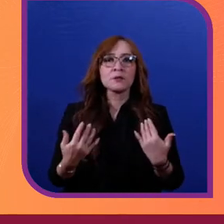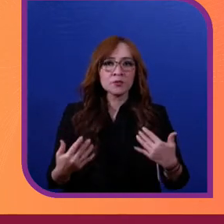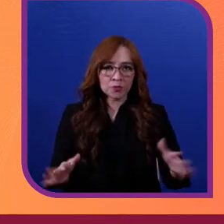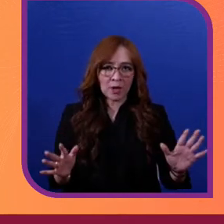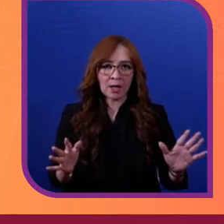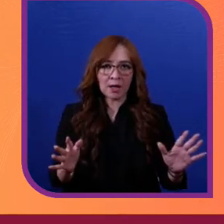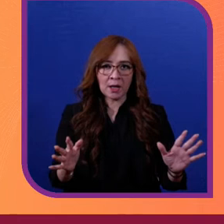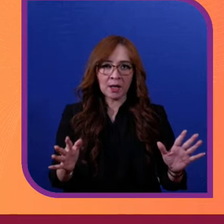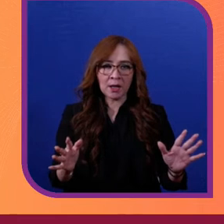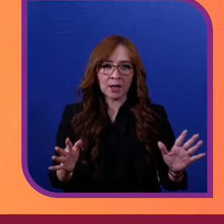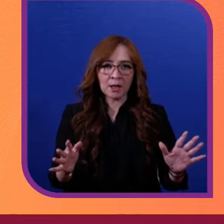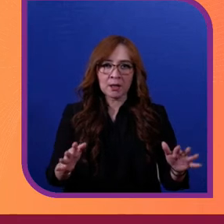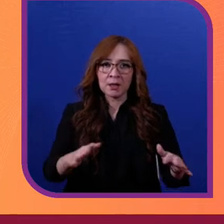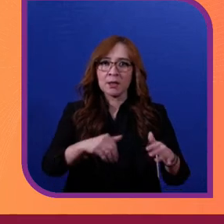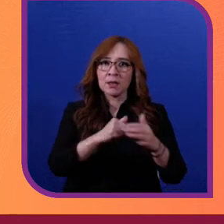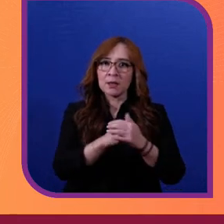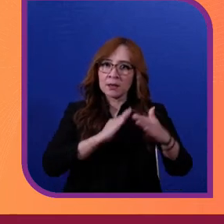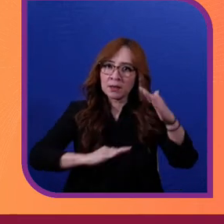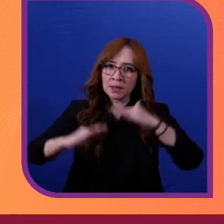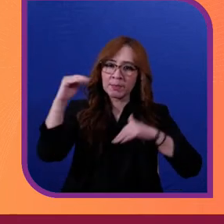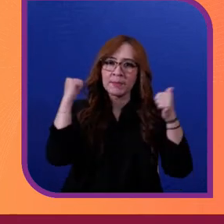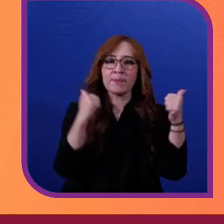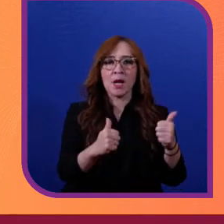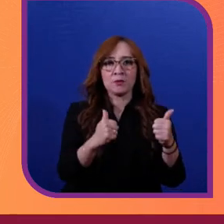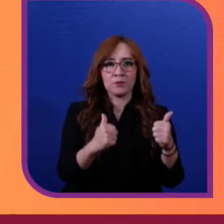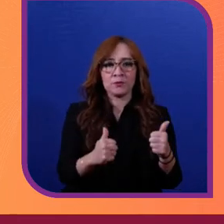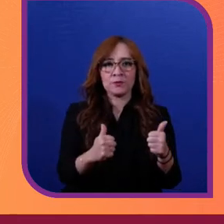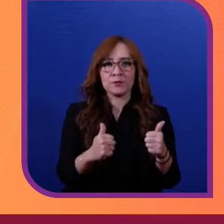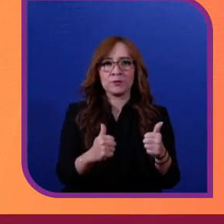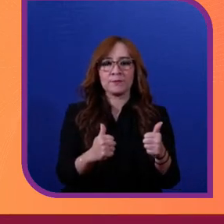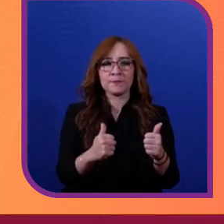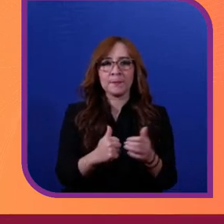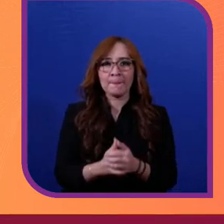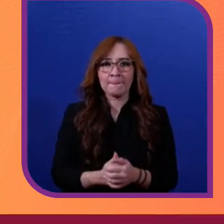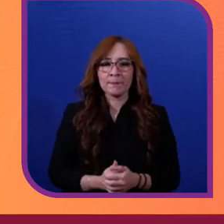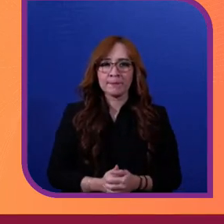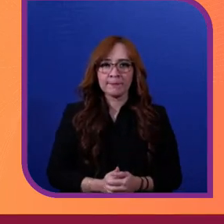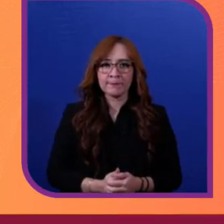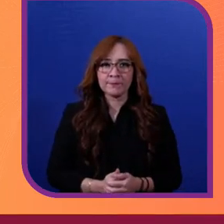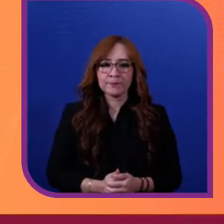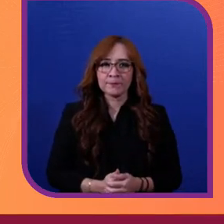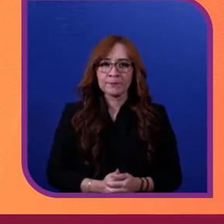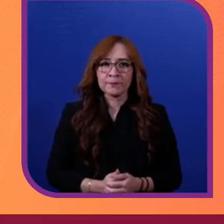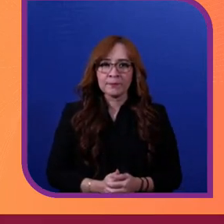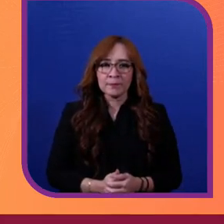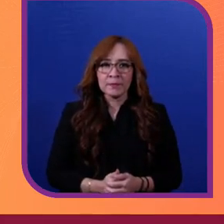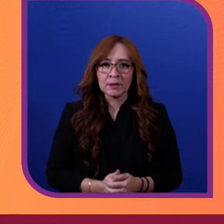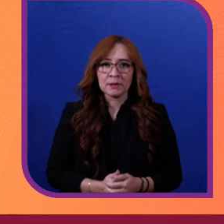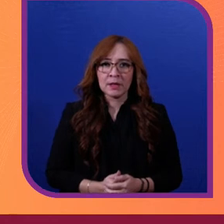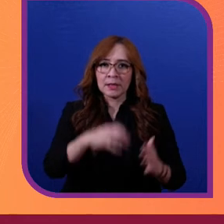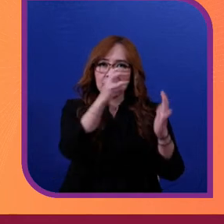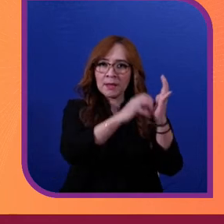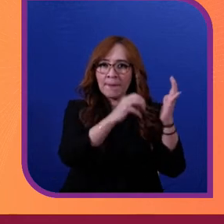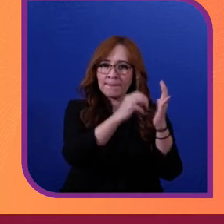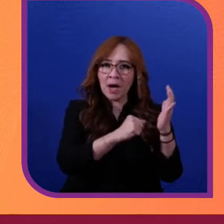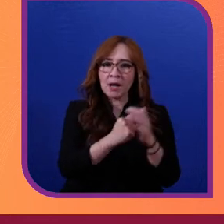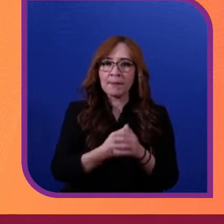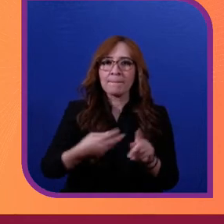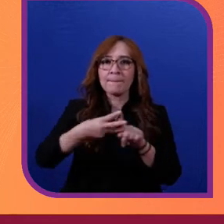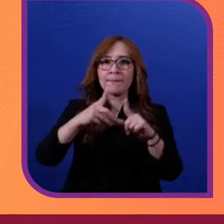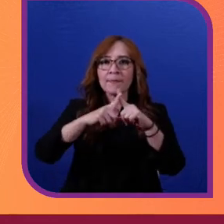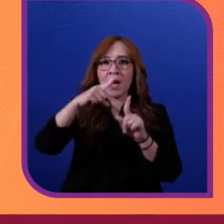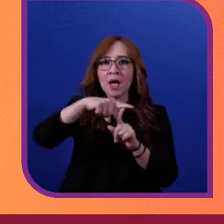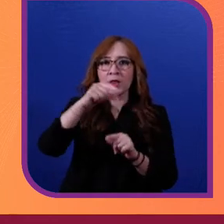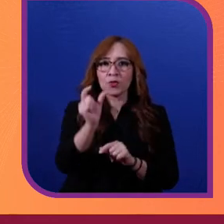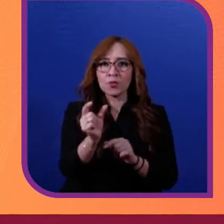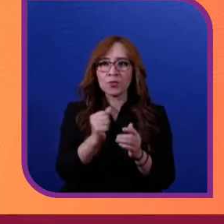receive a sini developing countries should you Green assets are absolutely Eh gini Nologaten for